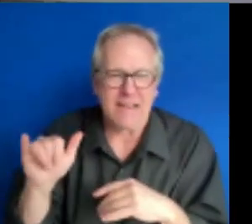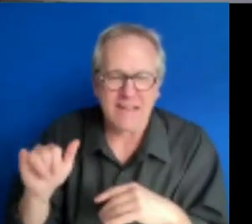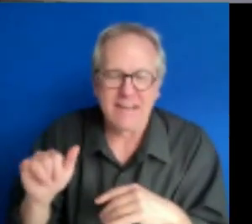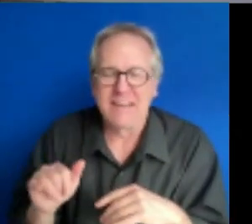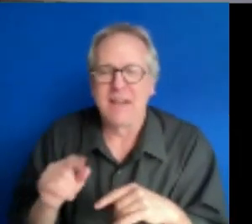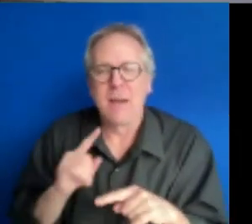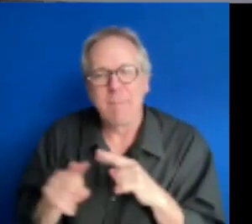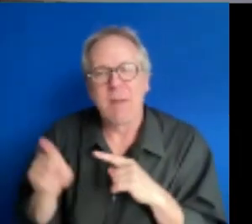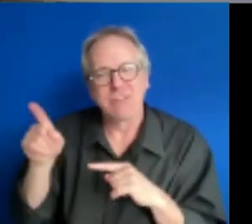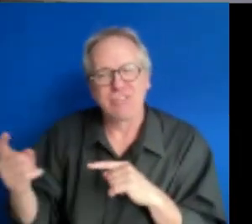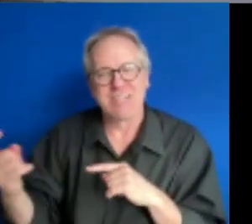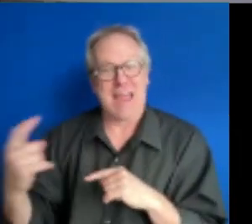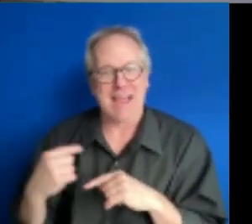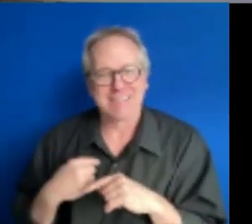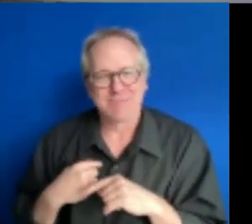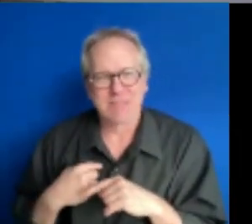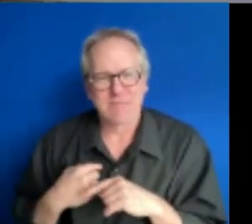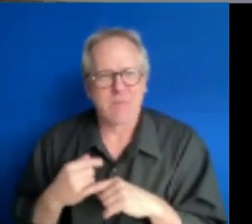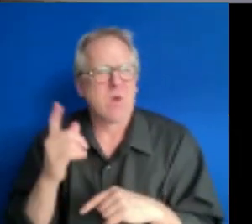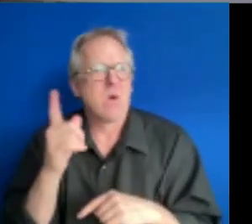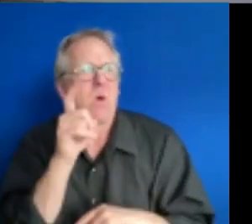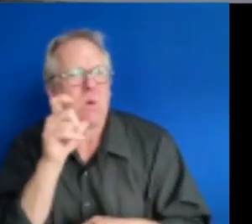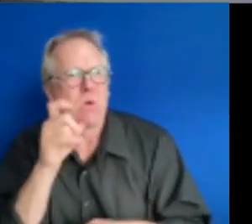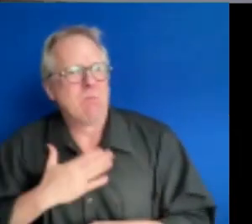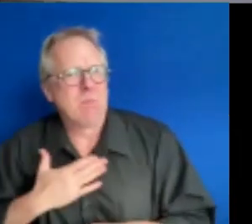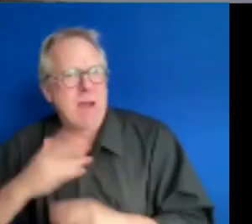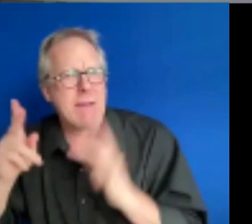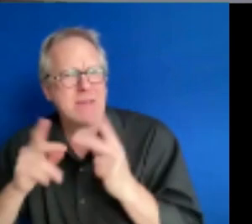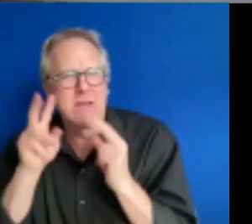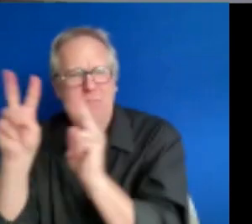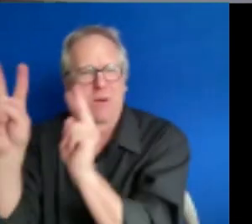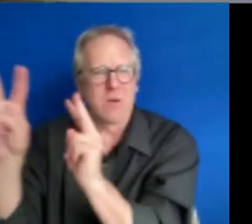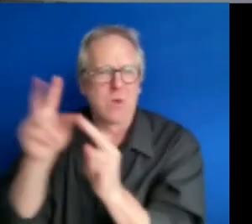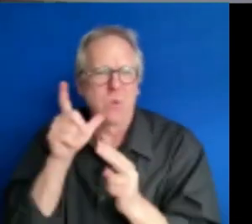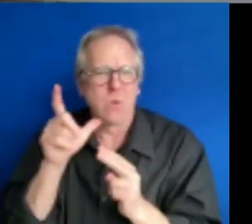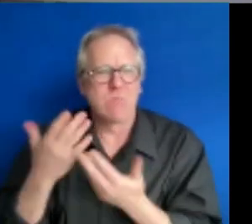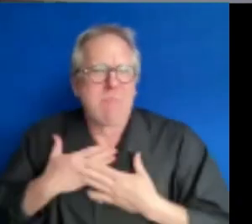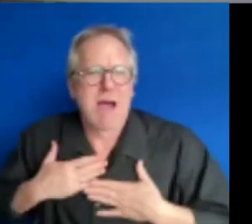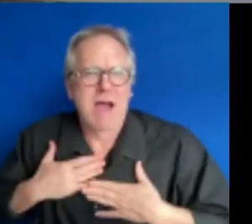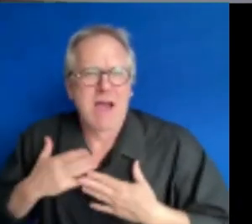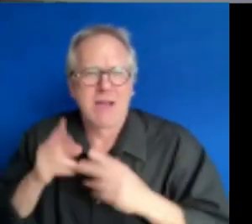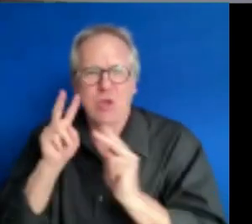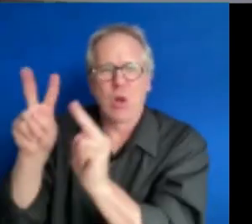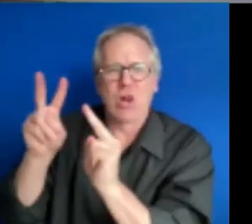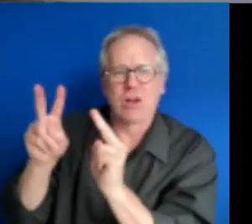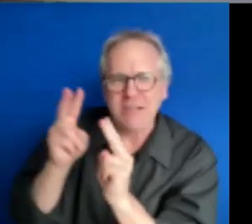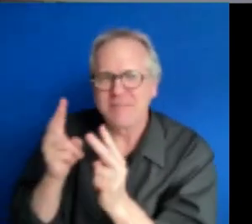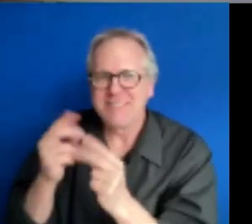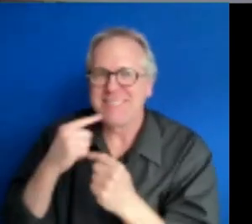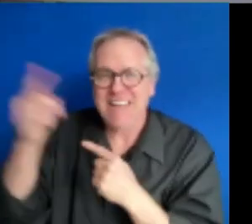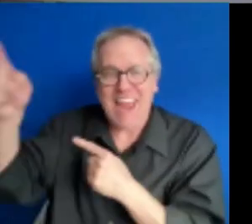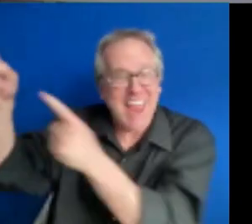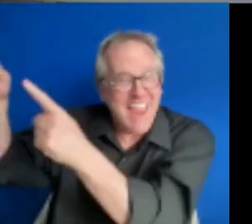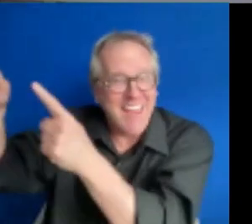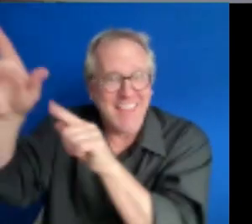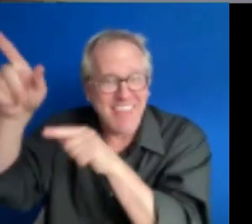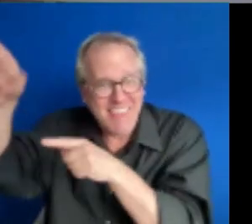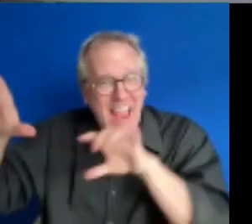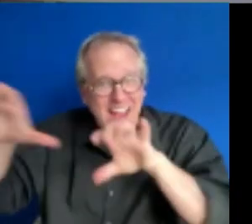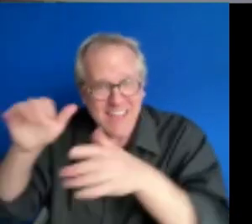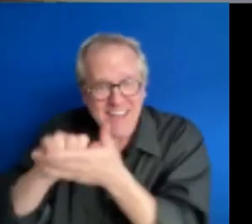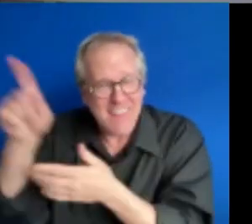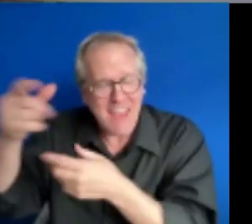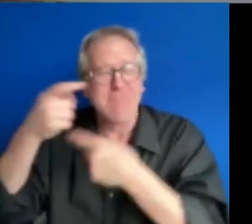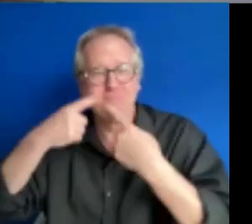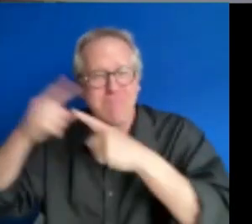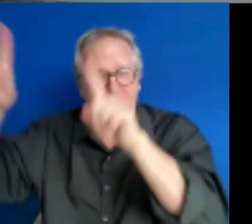But she asked me, who are the people? Who do I look to? Who can I look up to say, see, they've